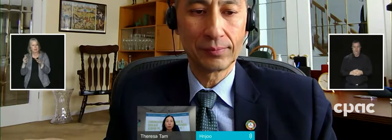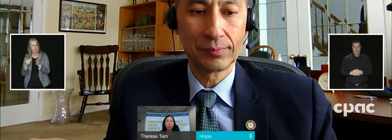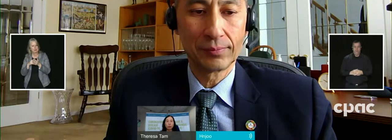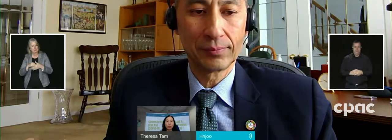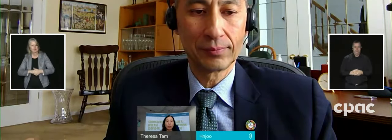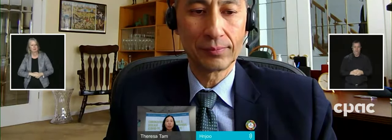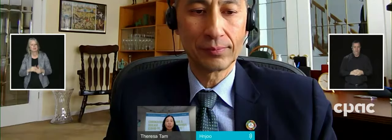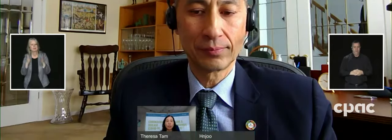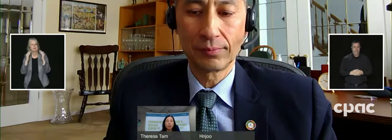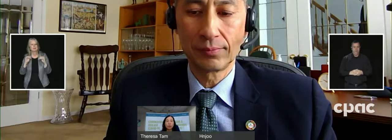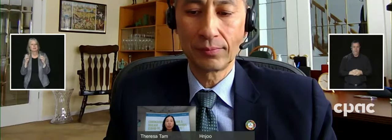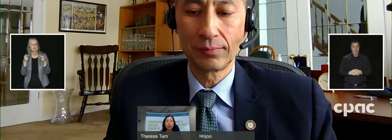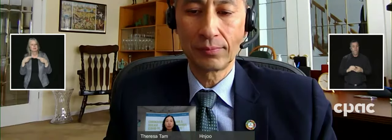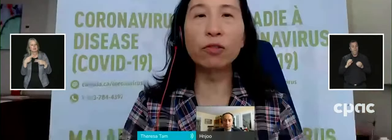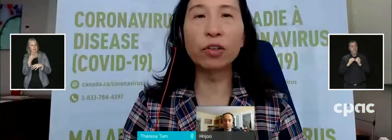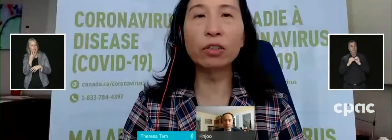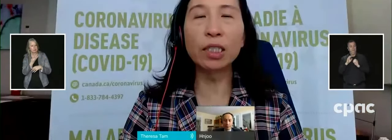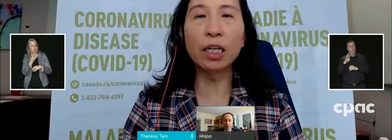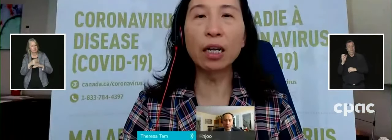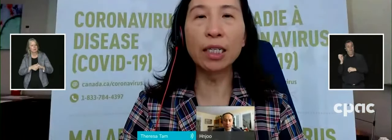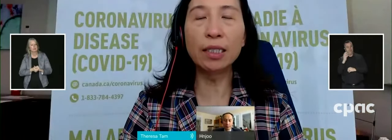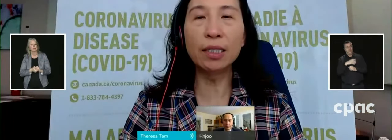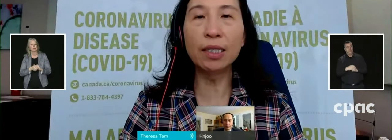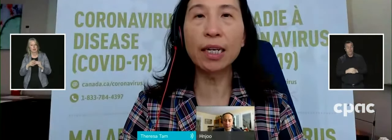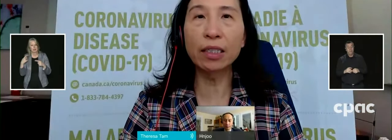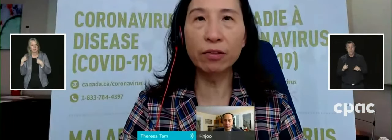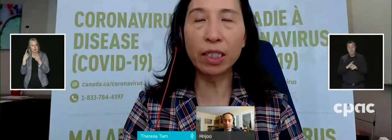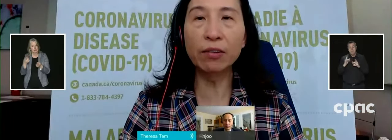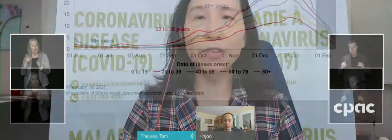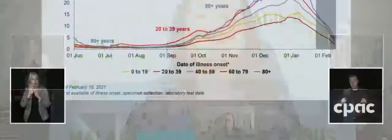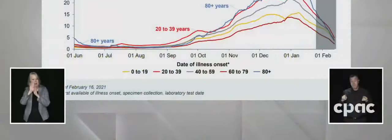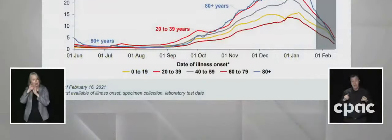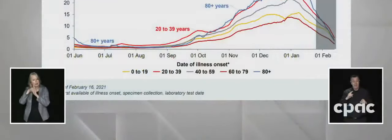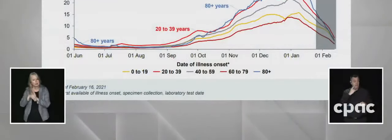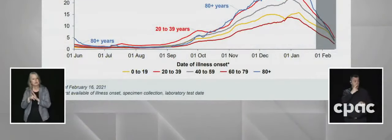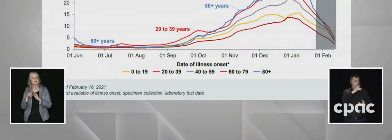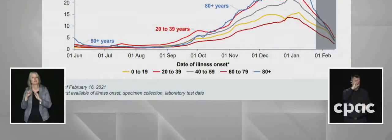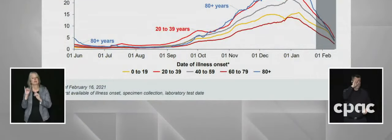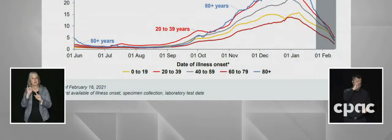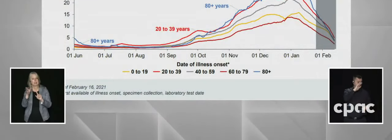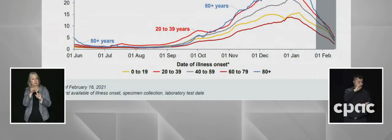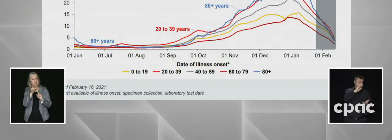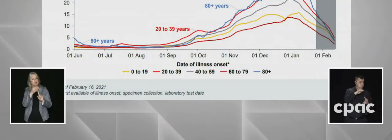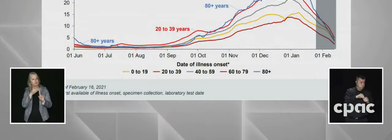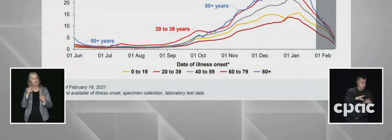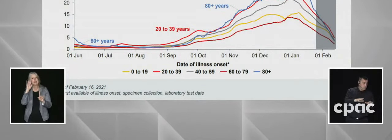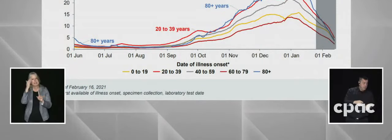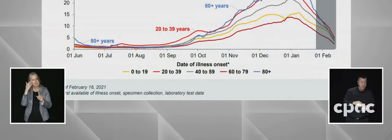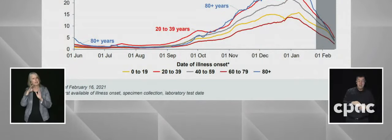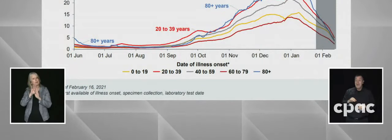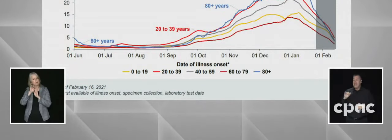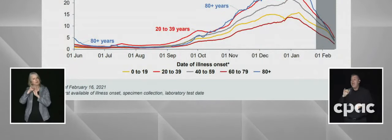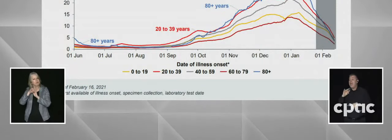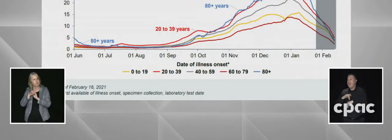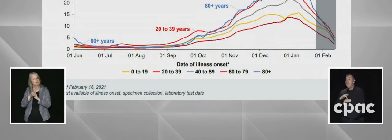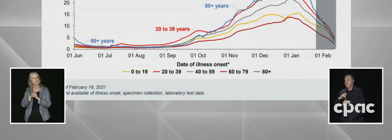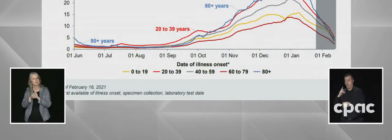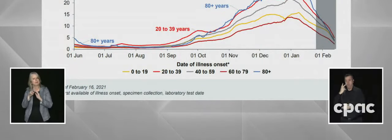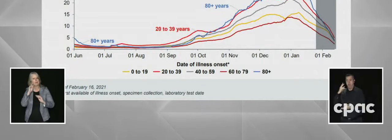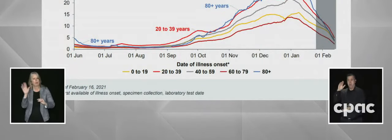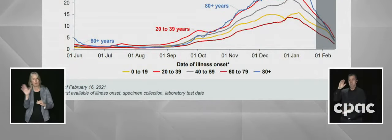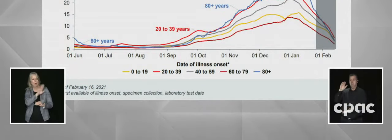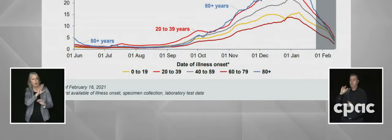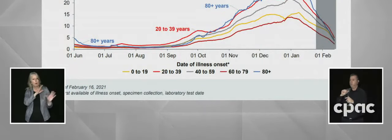Slide 4. In alignment with the overall decline in disease activity, infection rates have been steadily declining across all age groups for